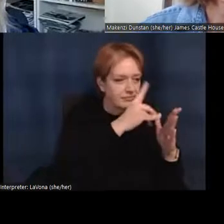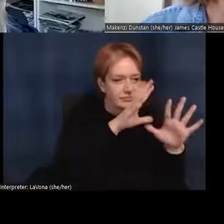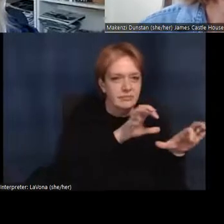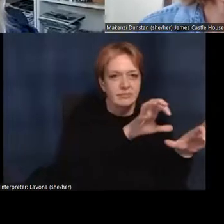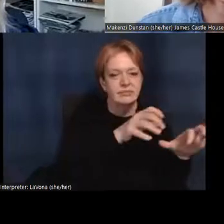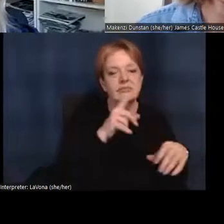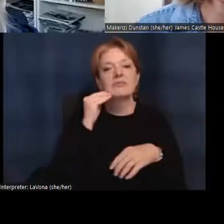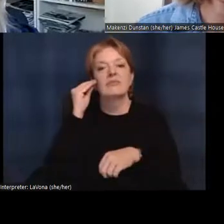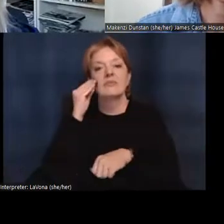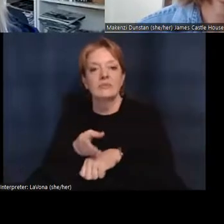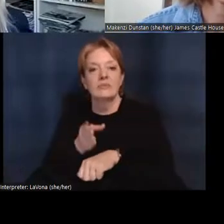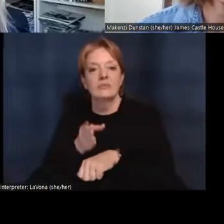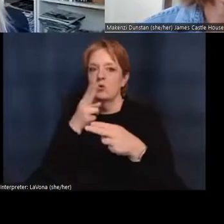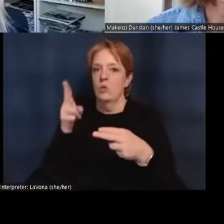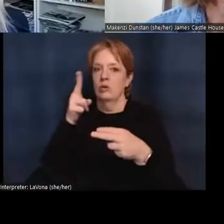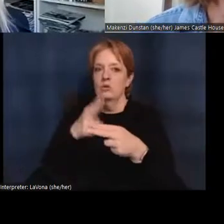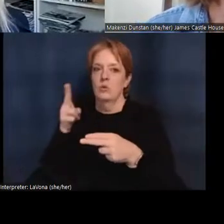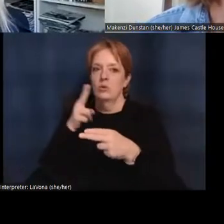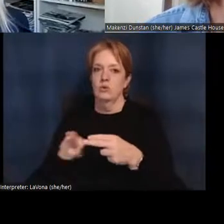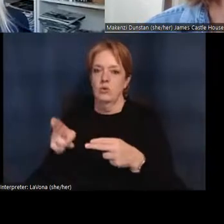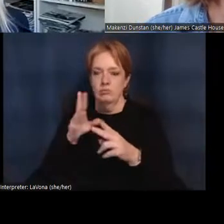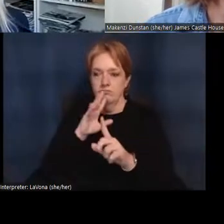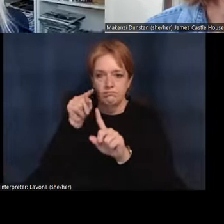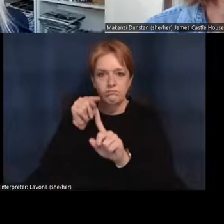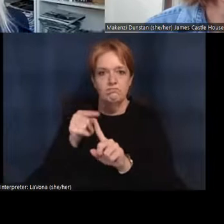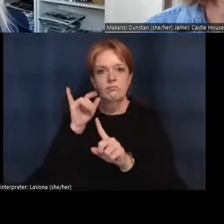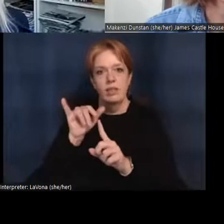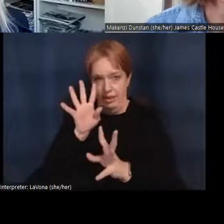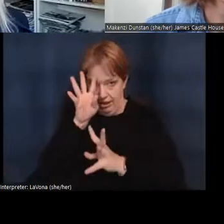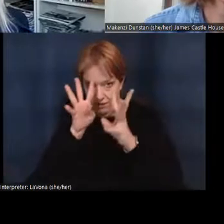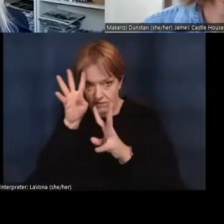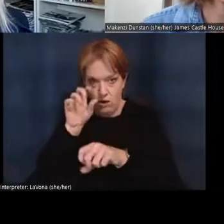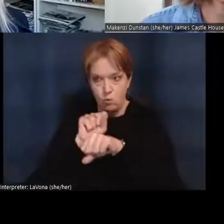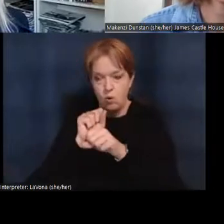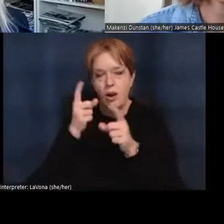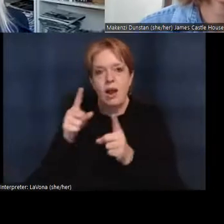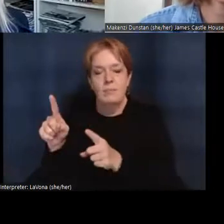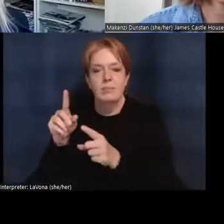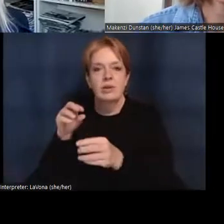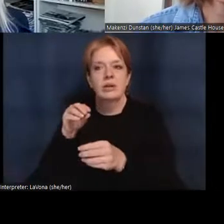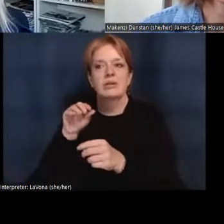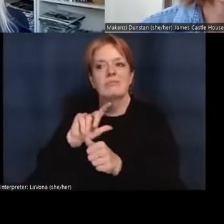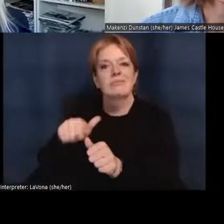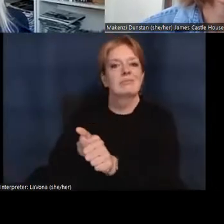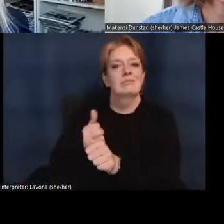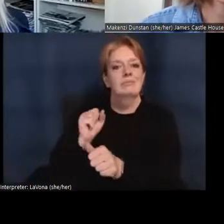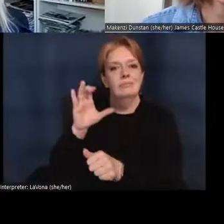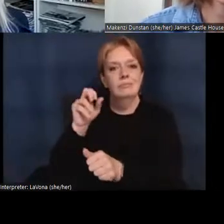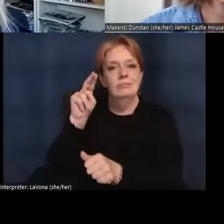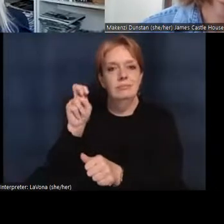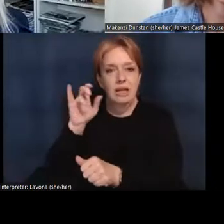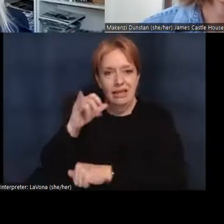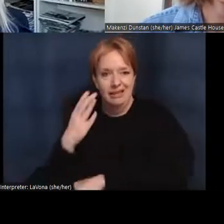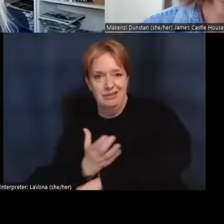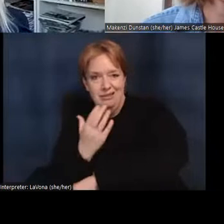a short case studies around the innovative work happening at sites, sort of behind the scenes peek at the work that